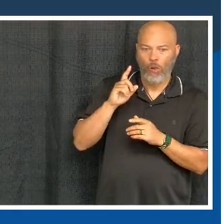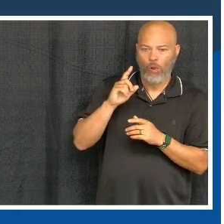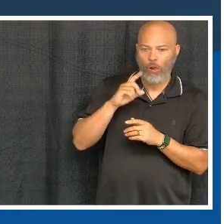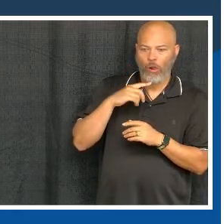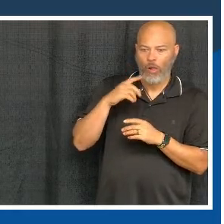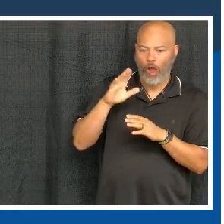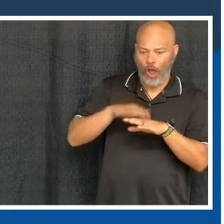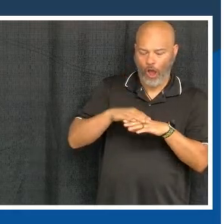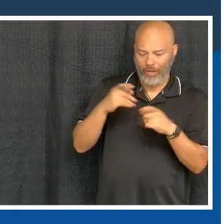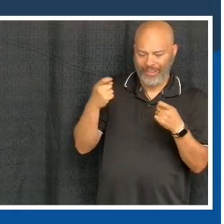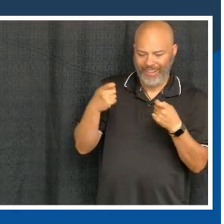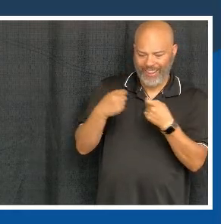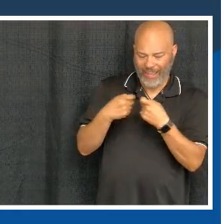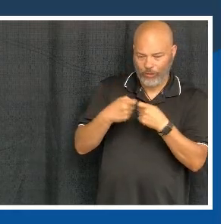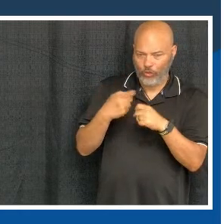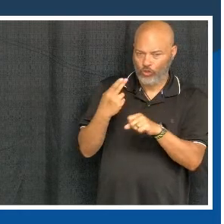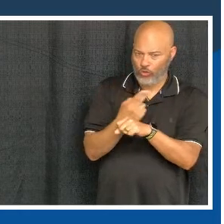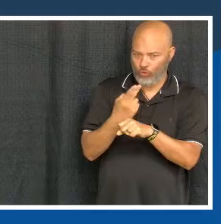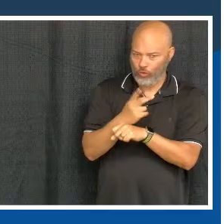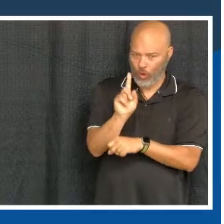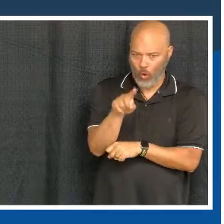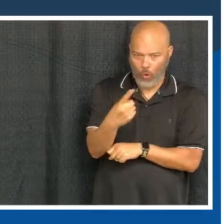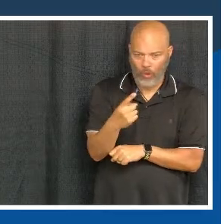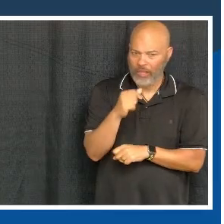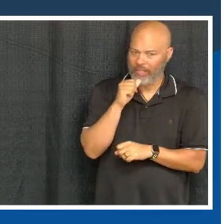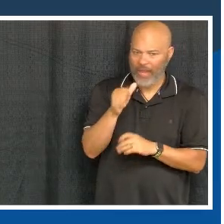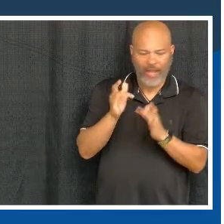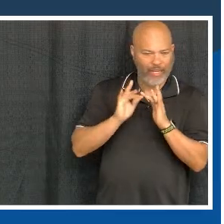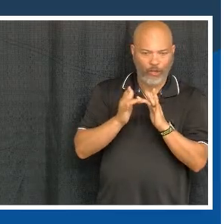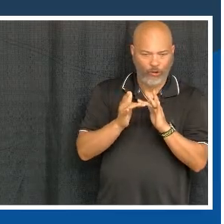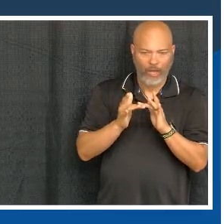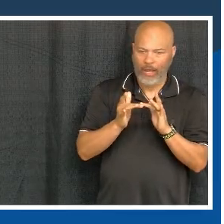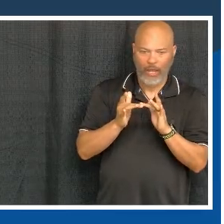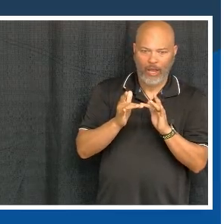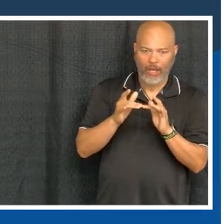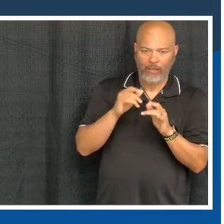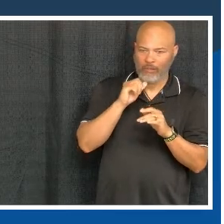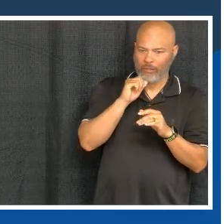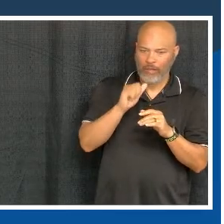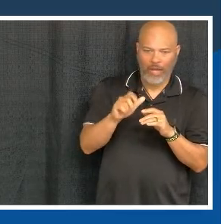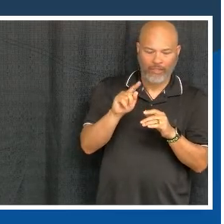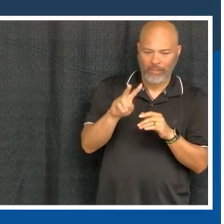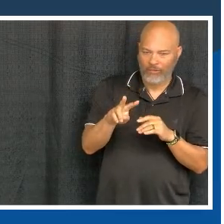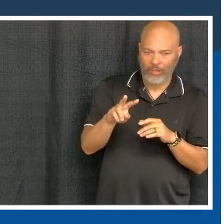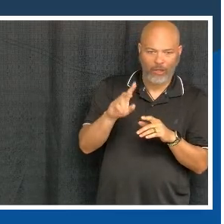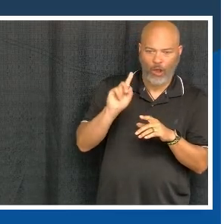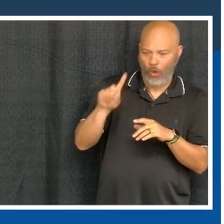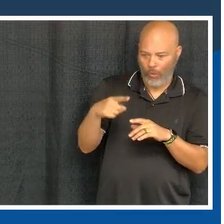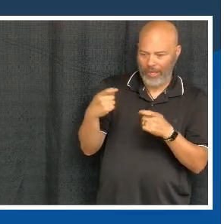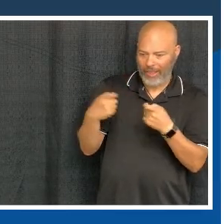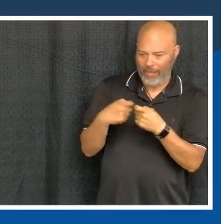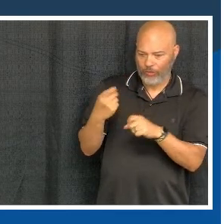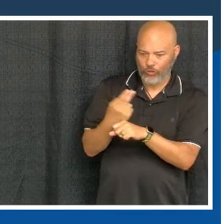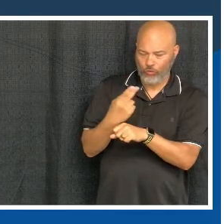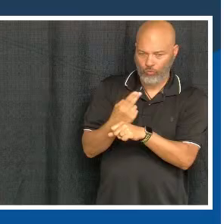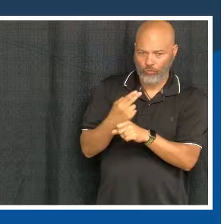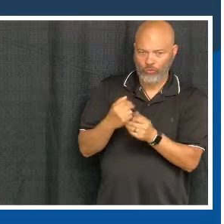electric usage, not broadband, not internet, just strictly on the electric usage. And